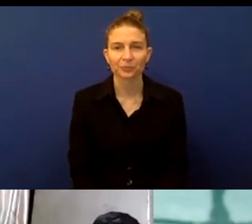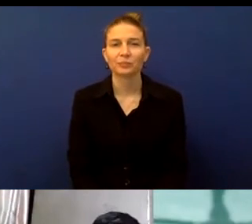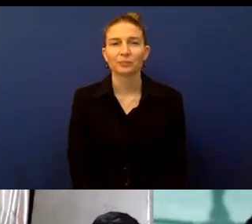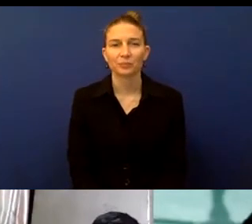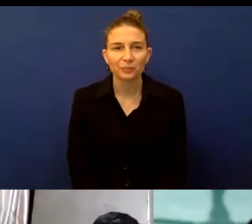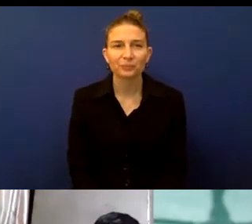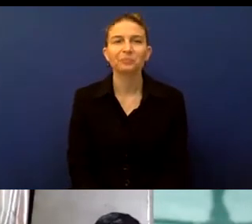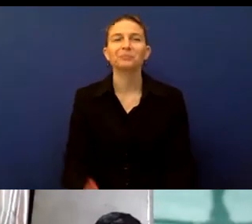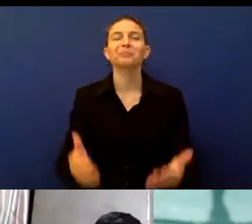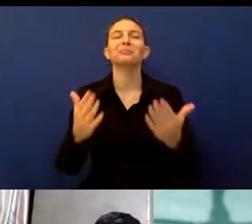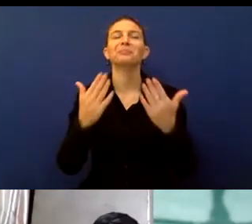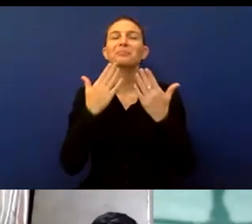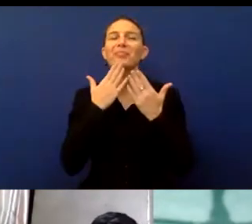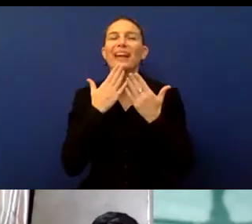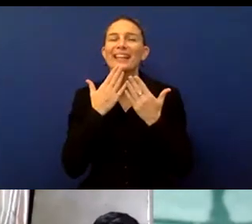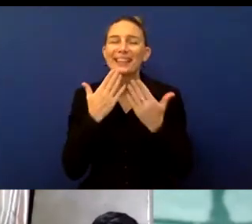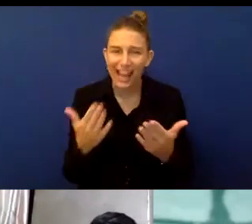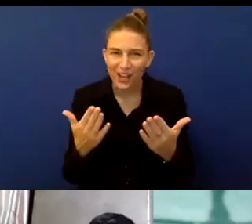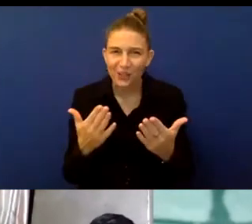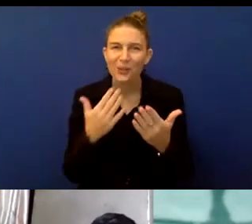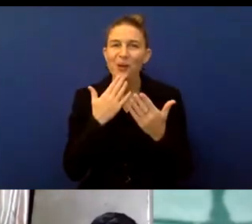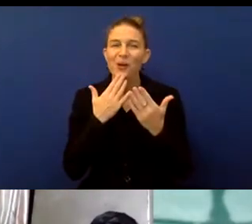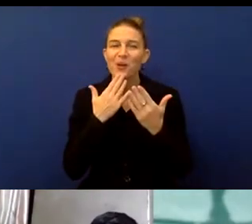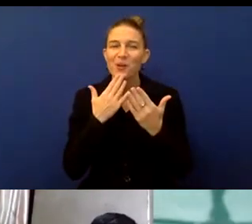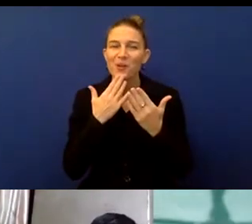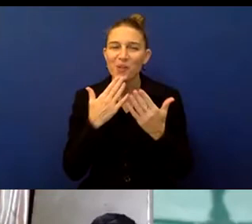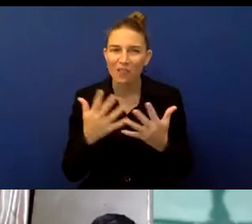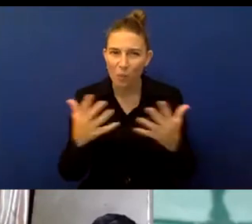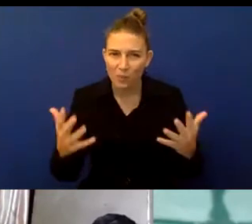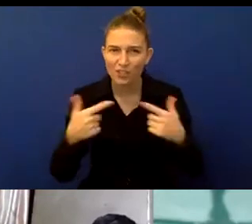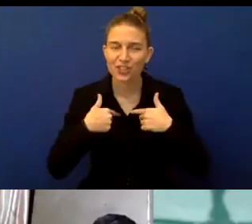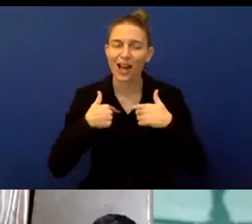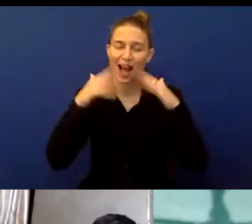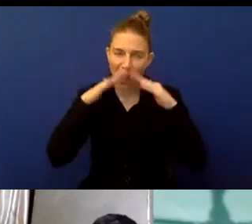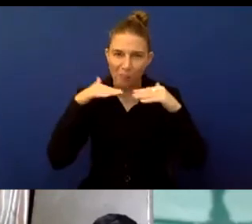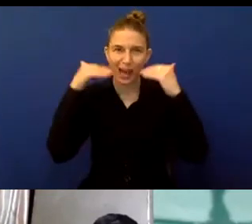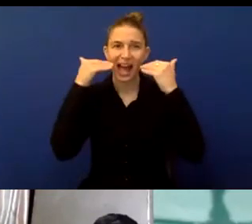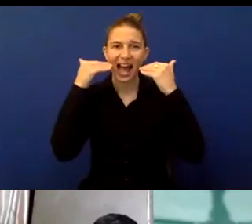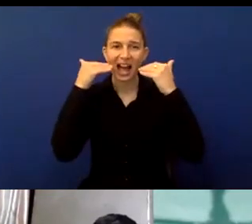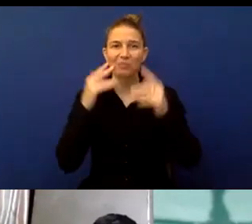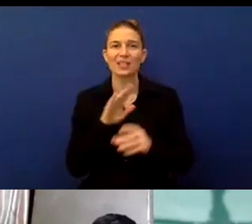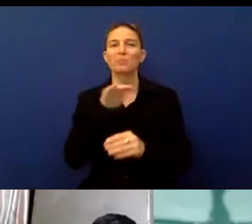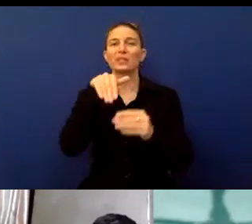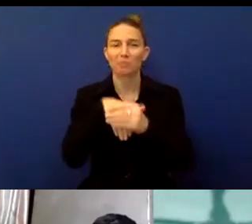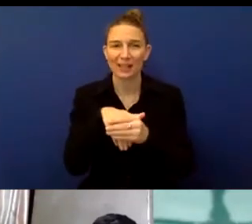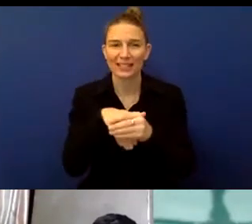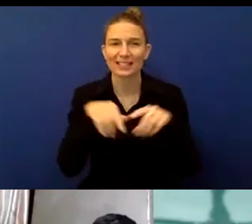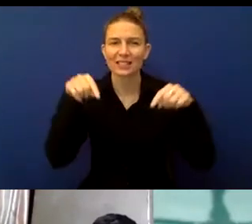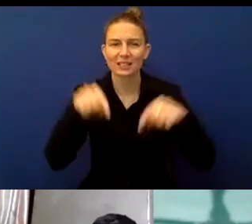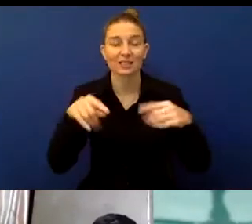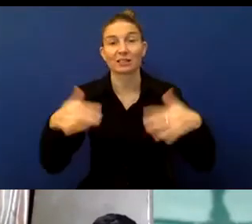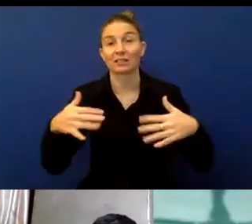Thank you. Thank you very much. I'm happy to be participating in this very